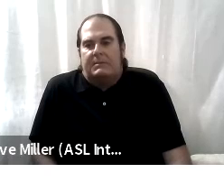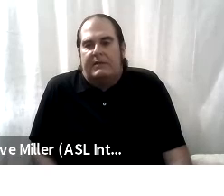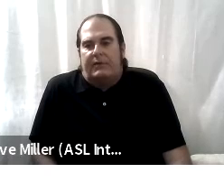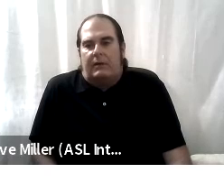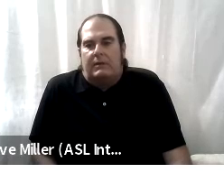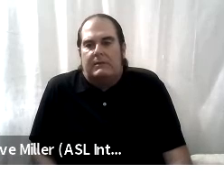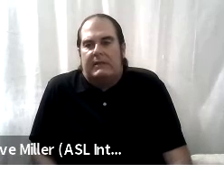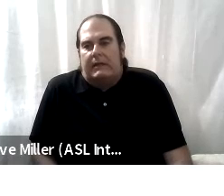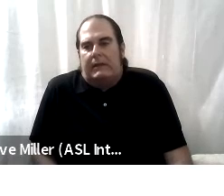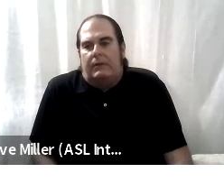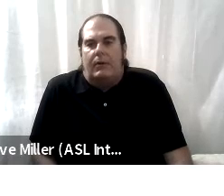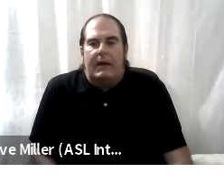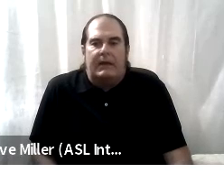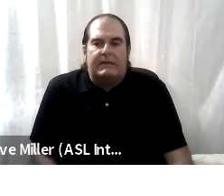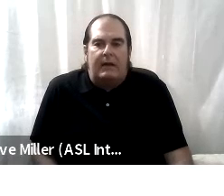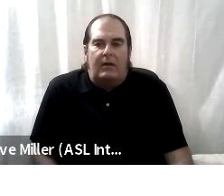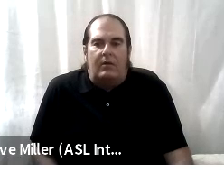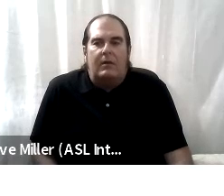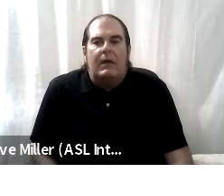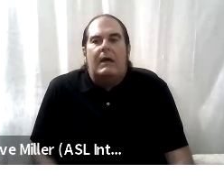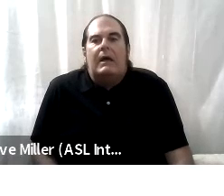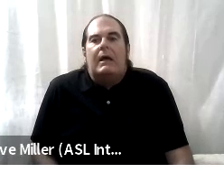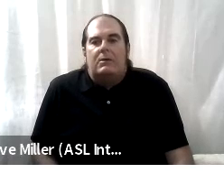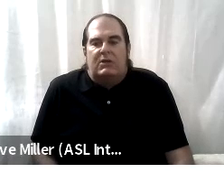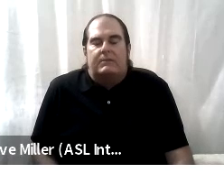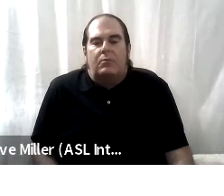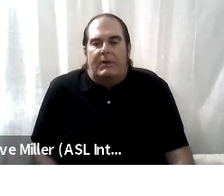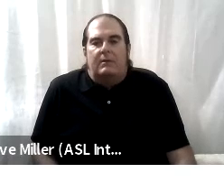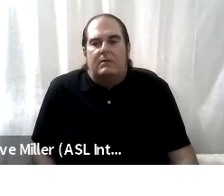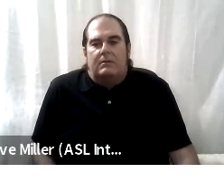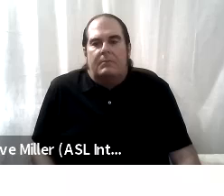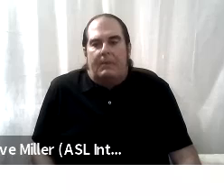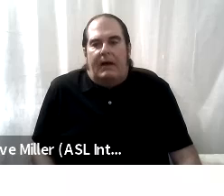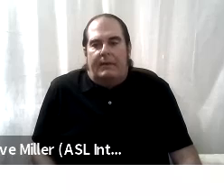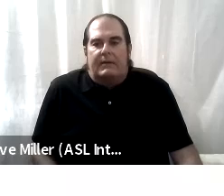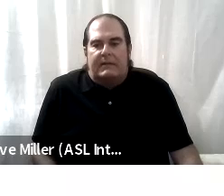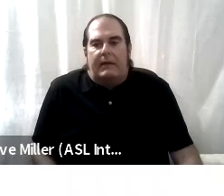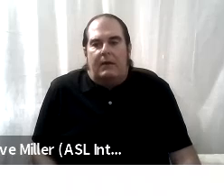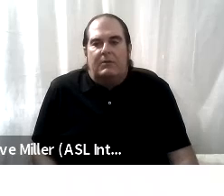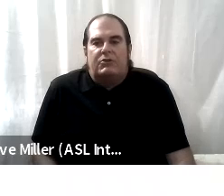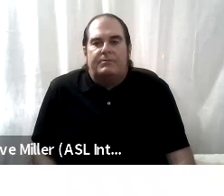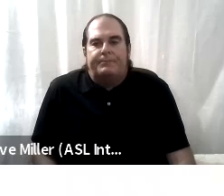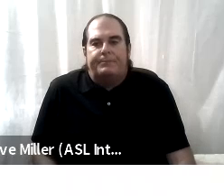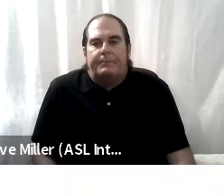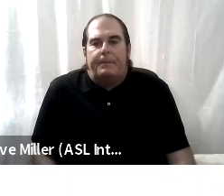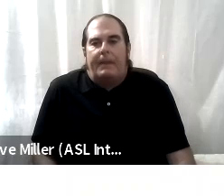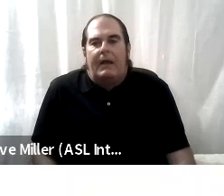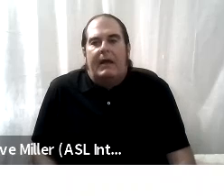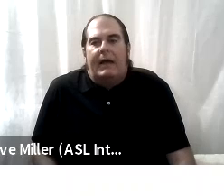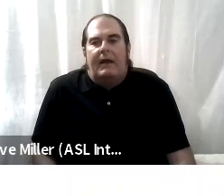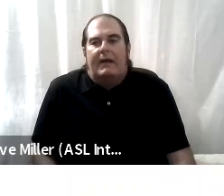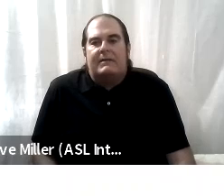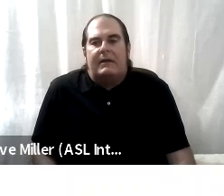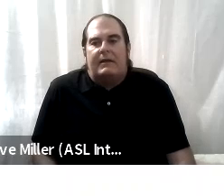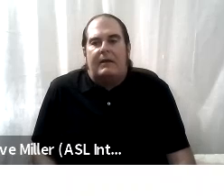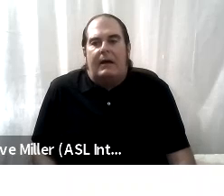saying specifically C or ASL, just we combine that as sign language.